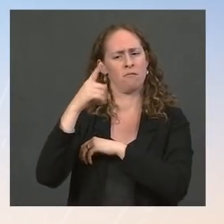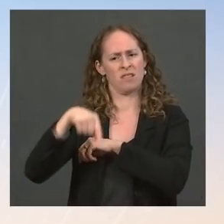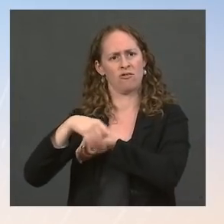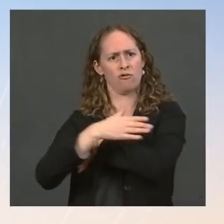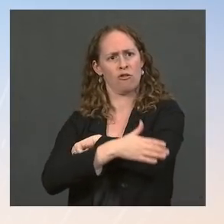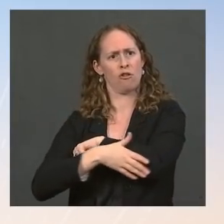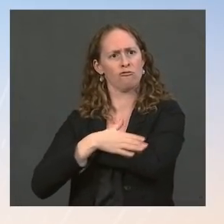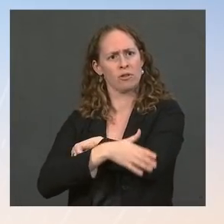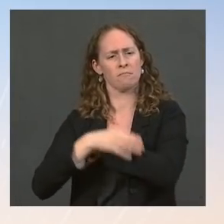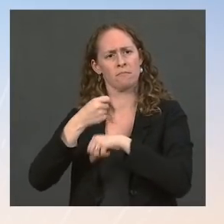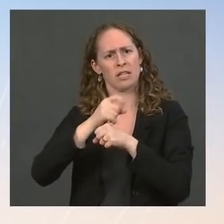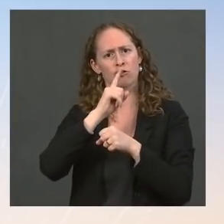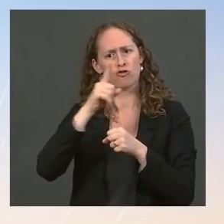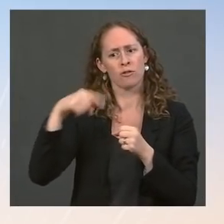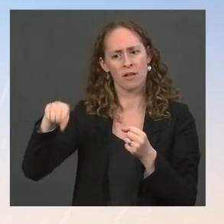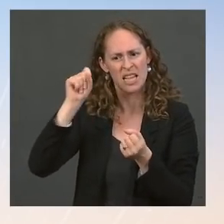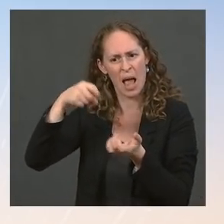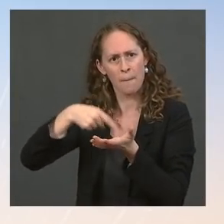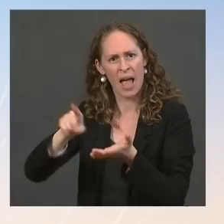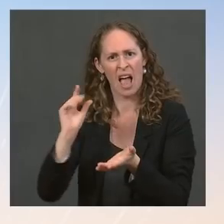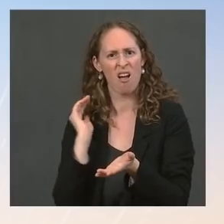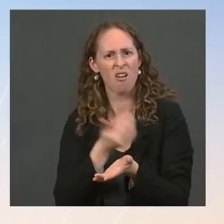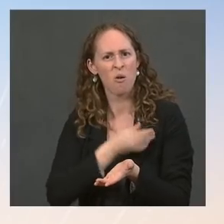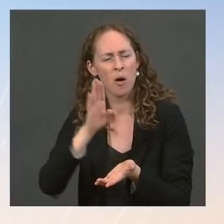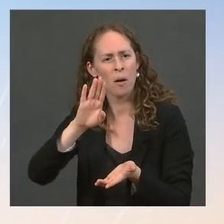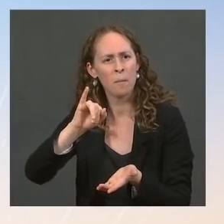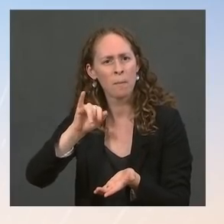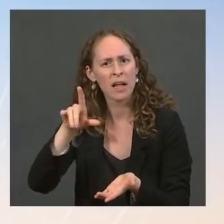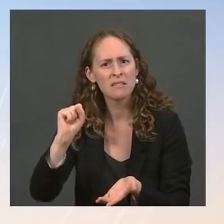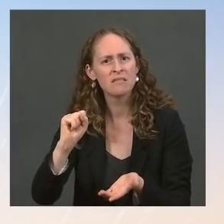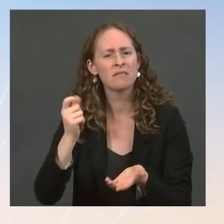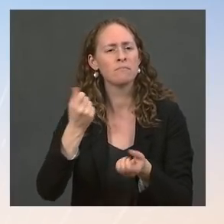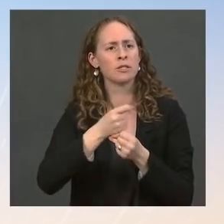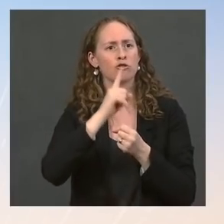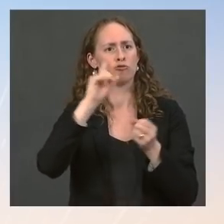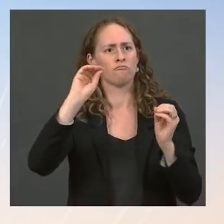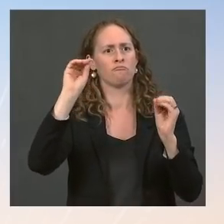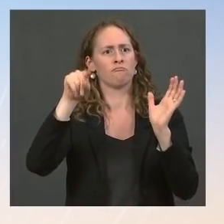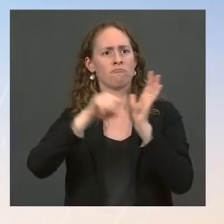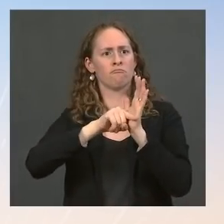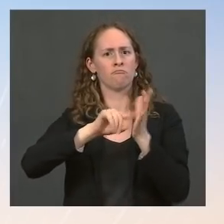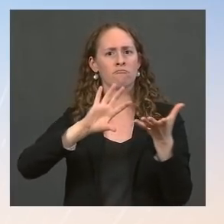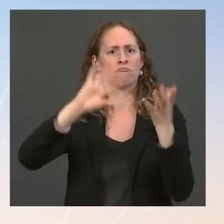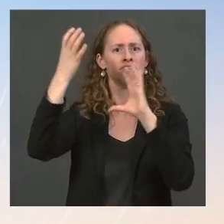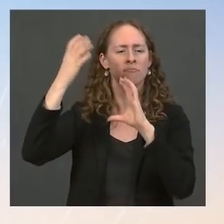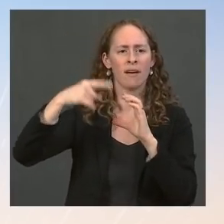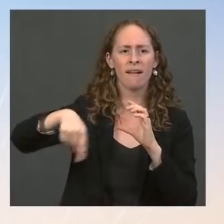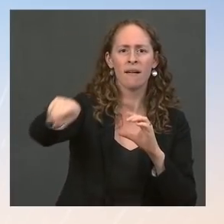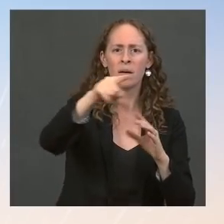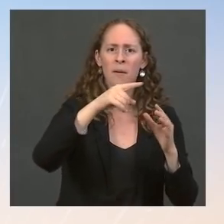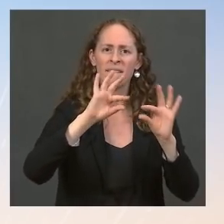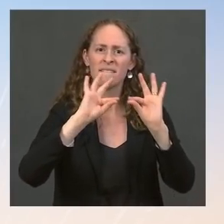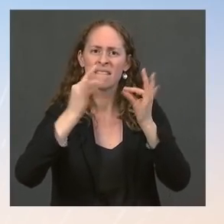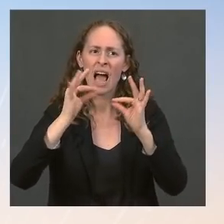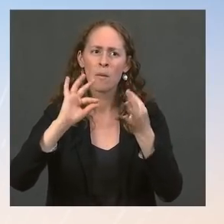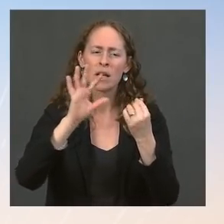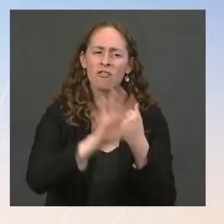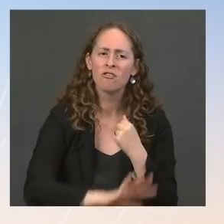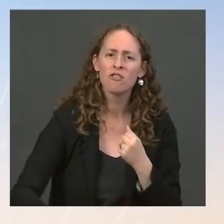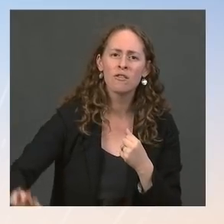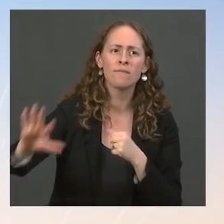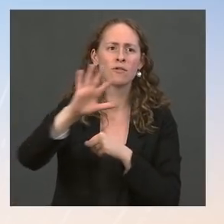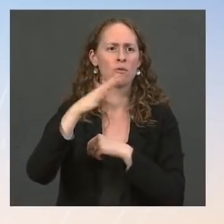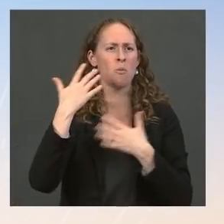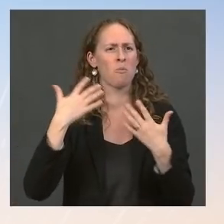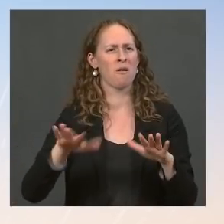paying our bills, ensuring we're not going to have a devastating impact on American families, we're not going to see the markets drop, is something that there should